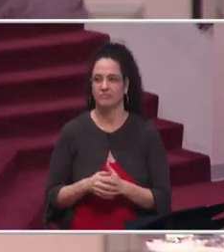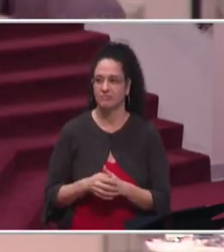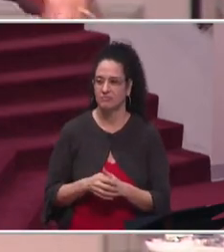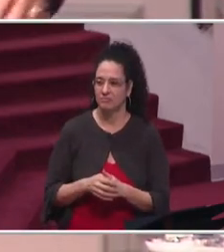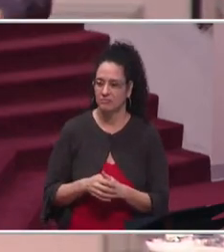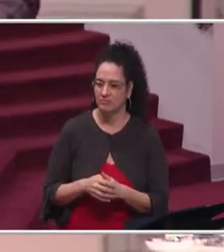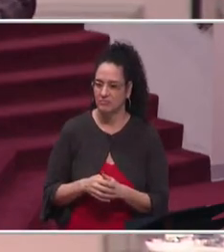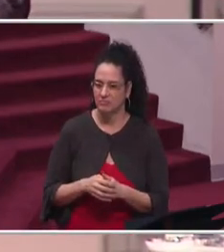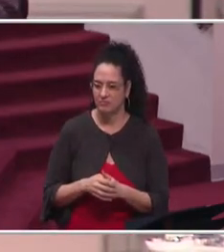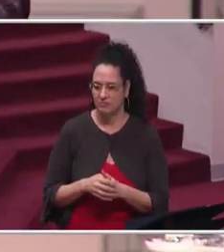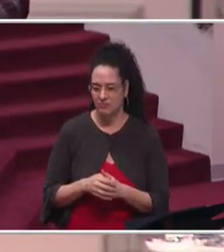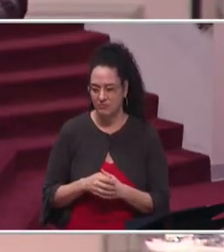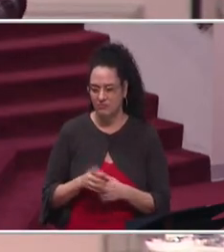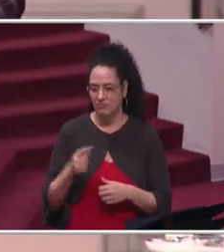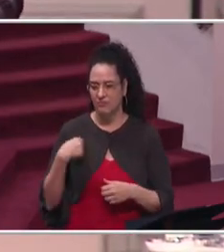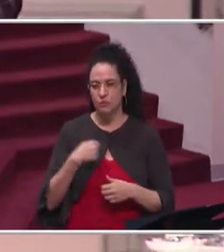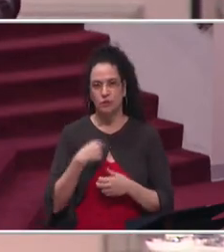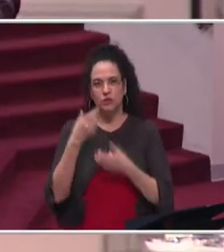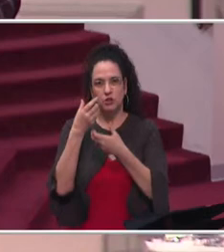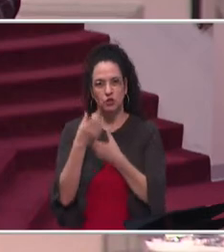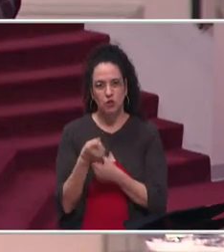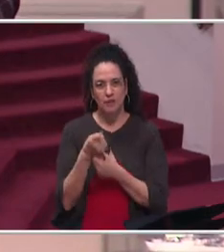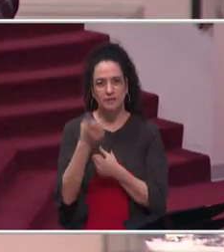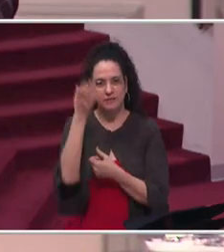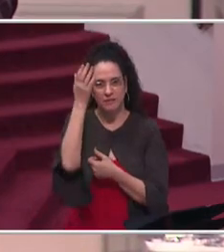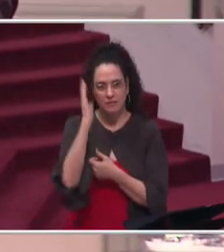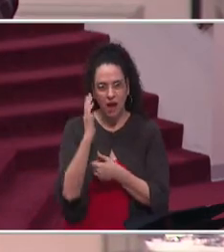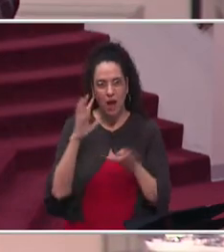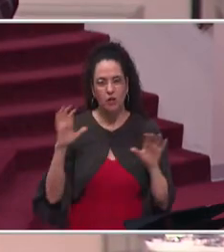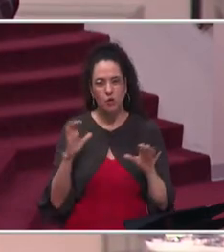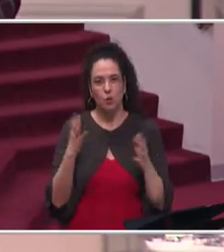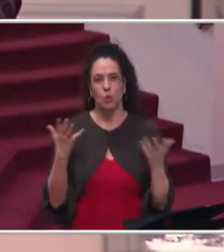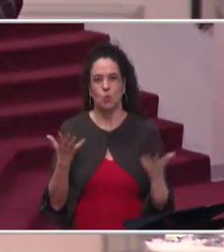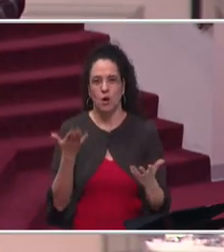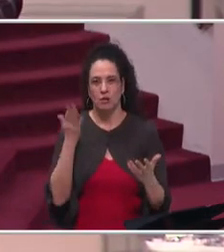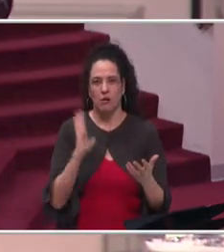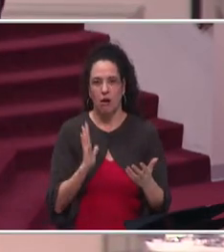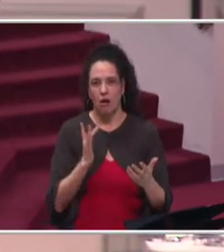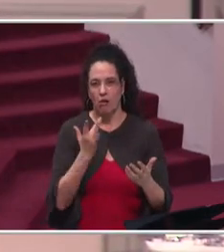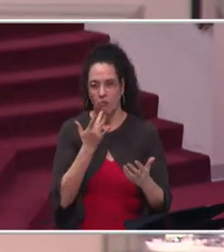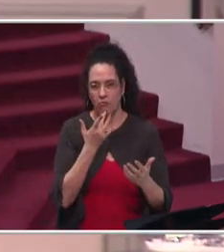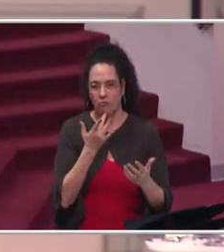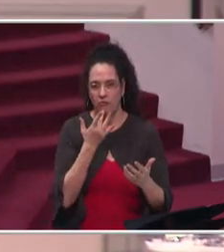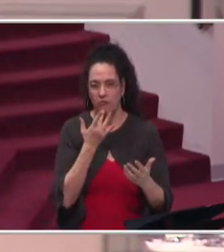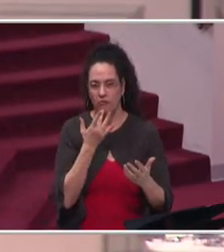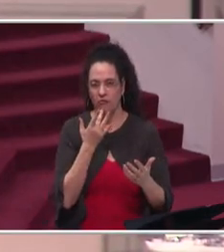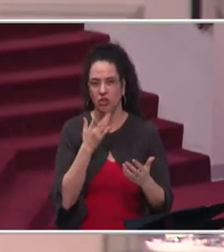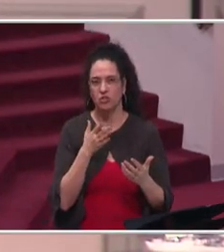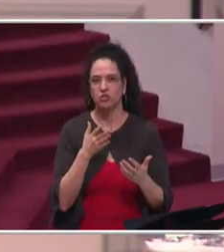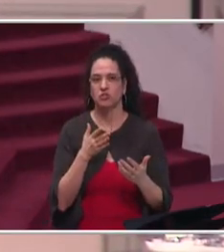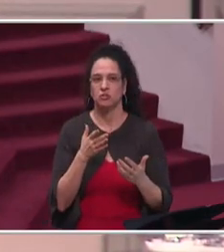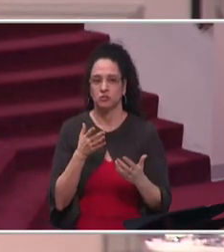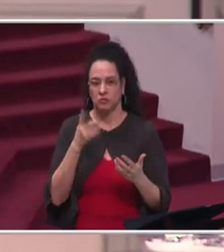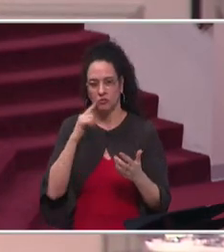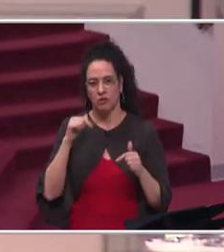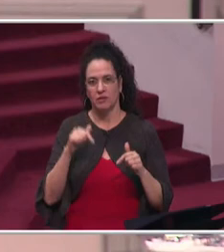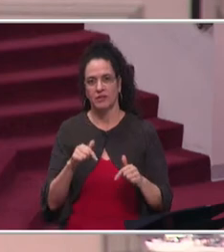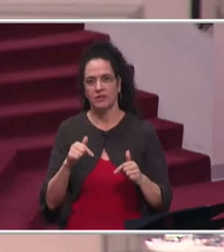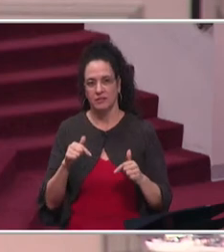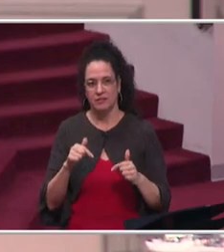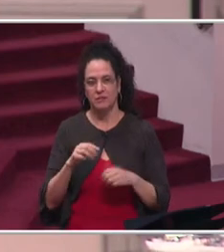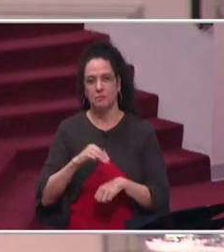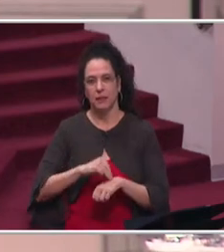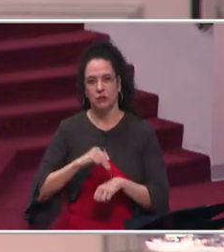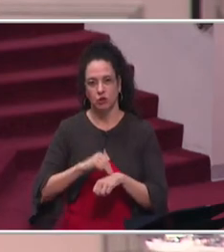putting it behind us, and we're trusting God to do what God wants to do in the life of this ministry. And